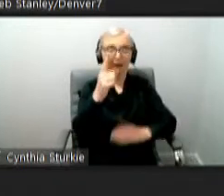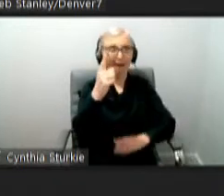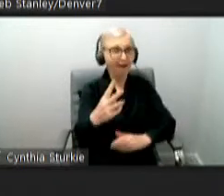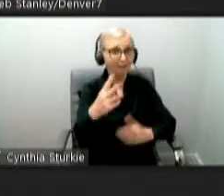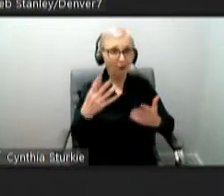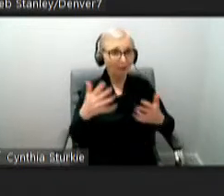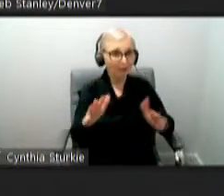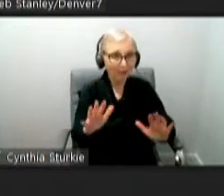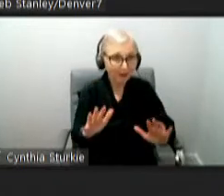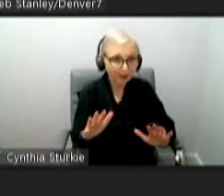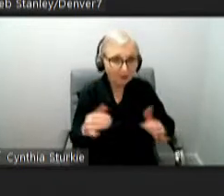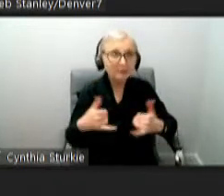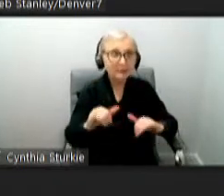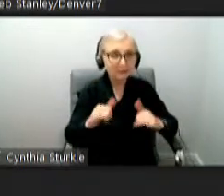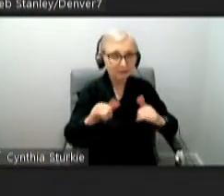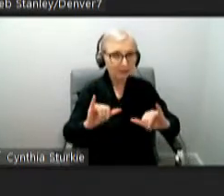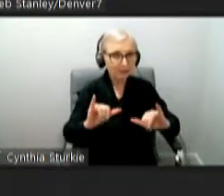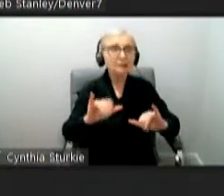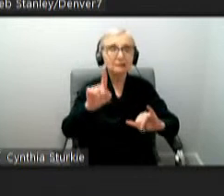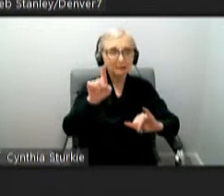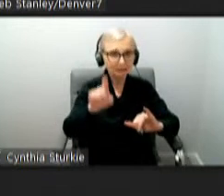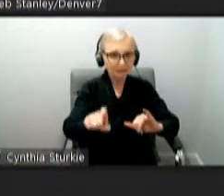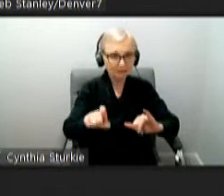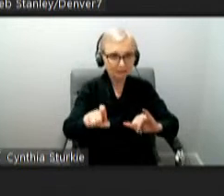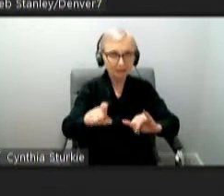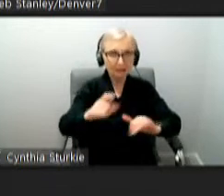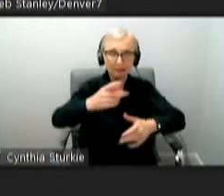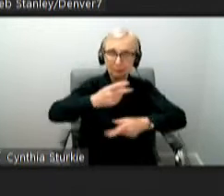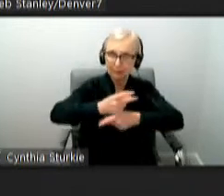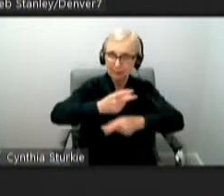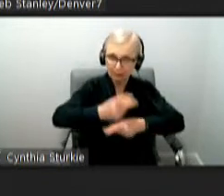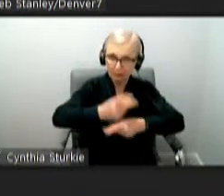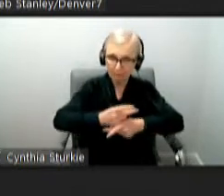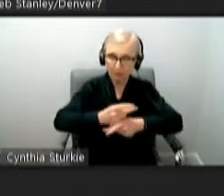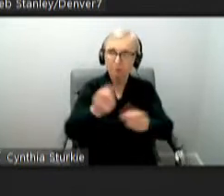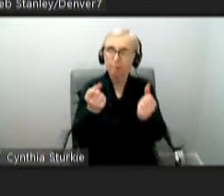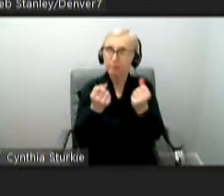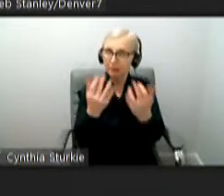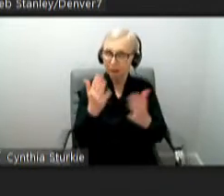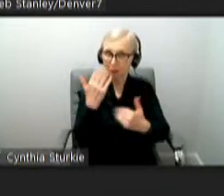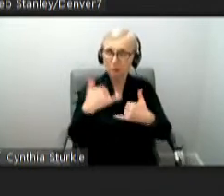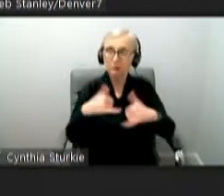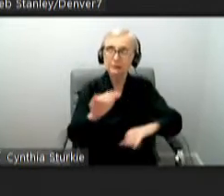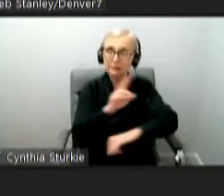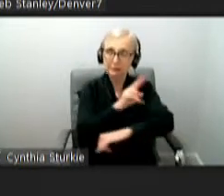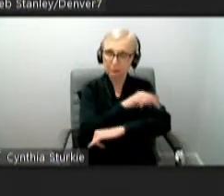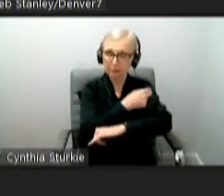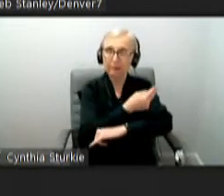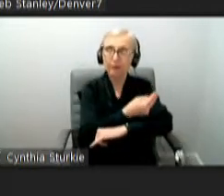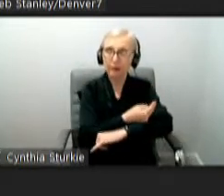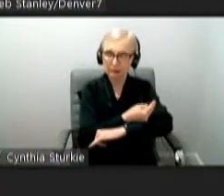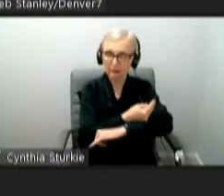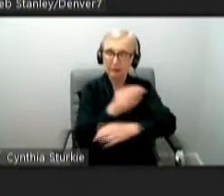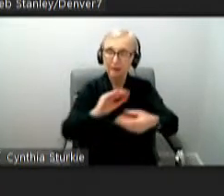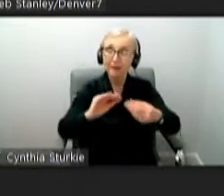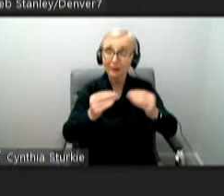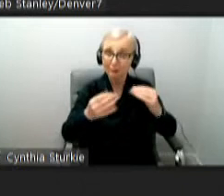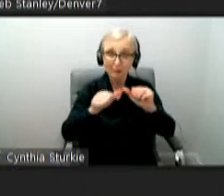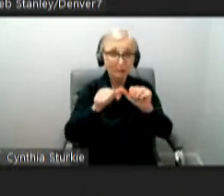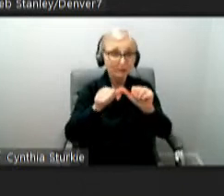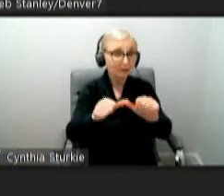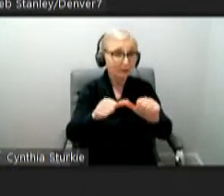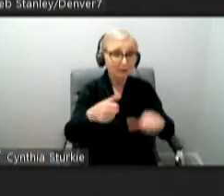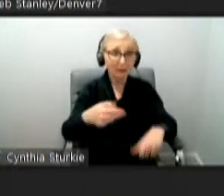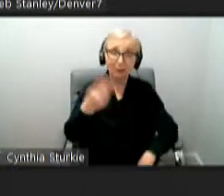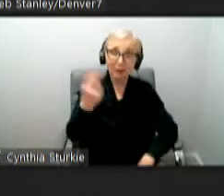still have quite a number of additional cases, hospitalizations yet to come. So numbers continue to be high. I don't know if there's anything